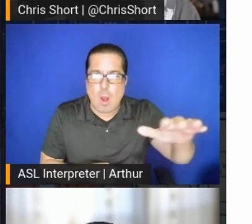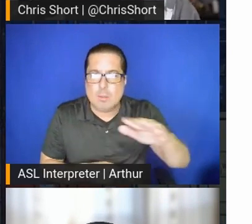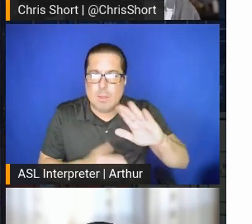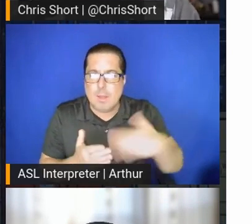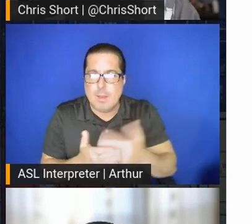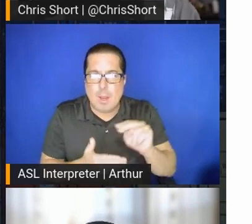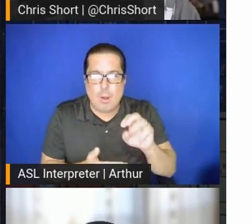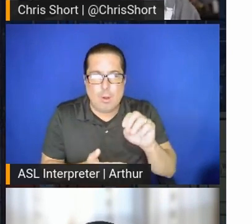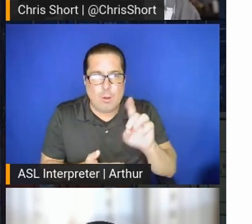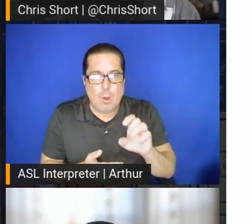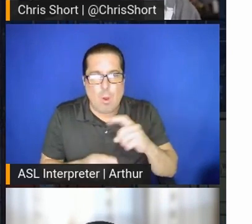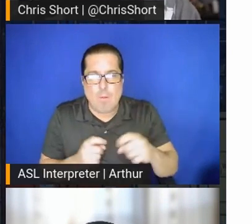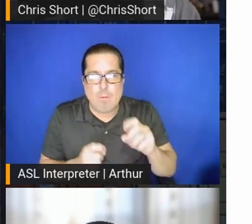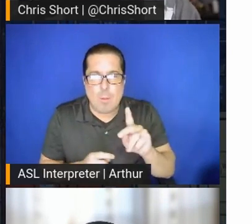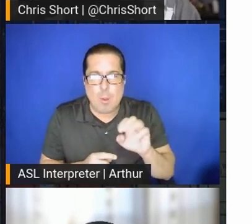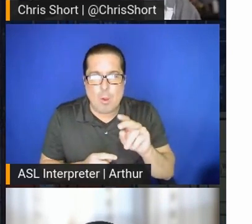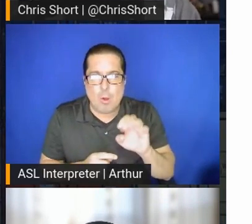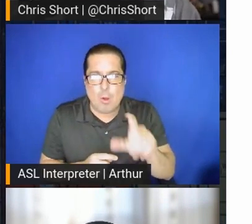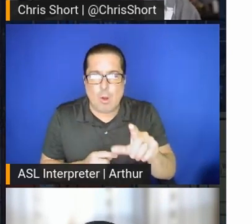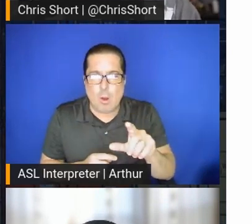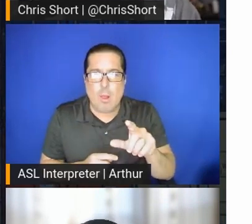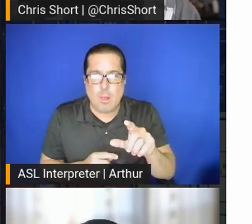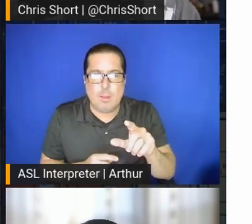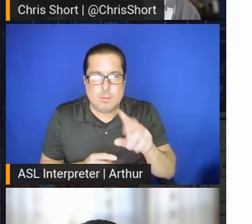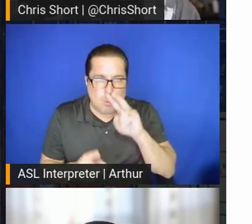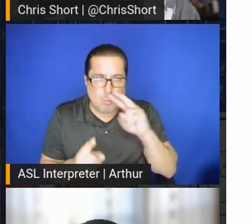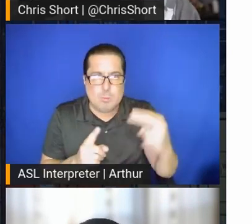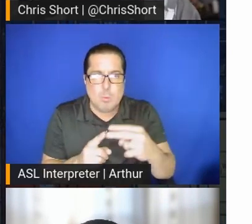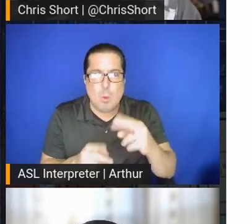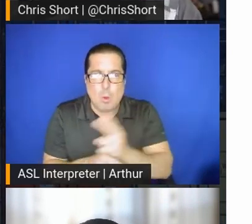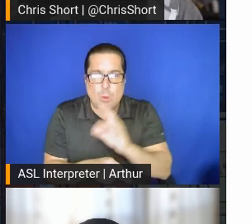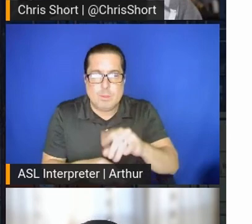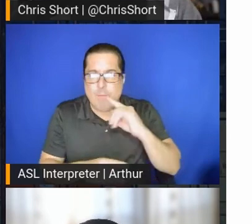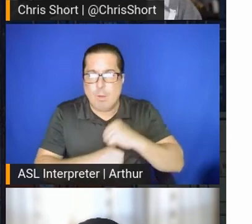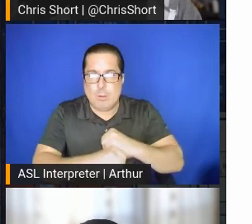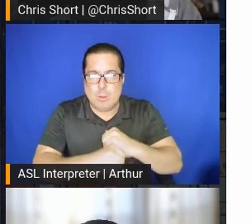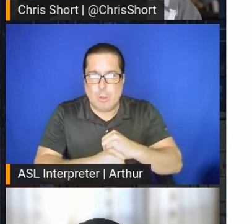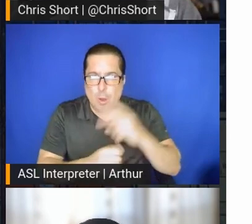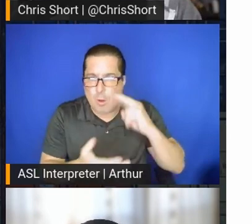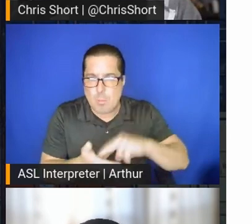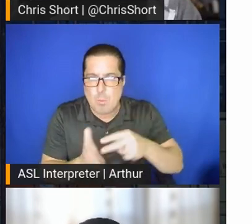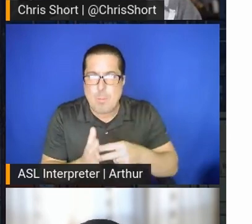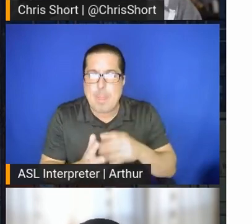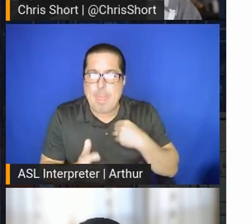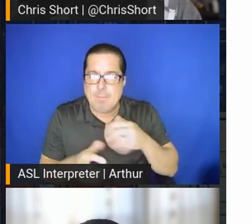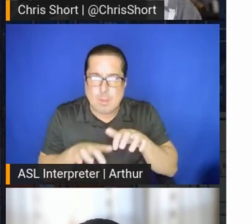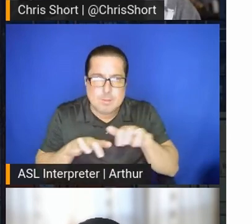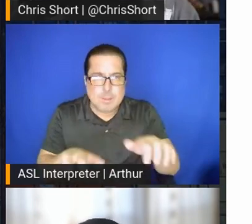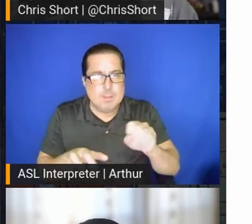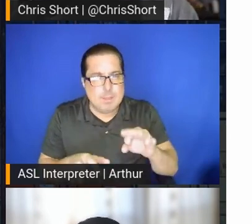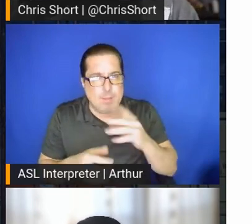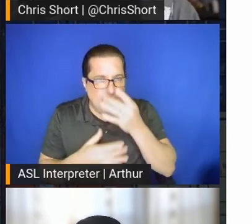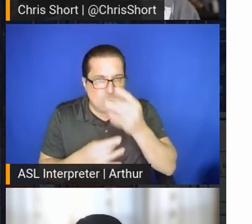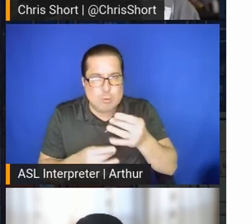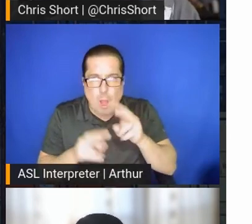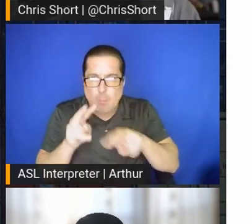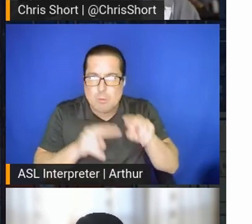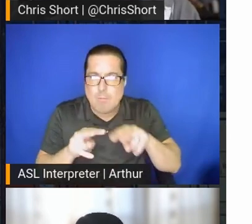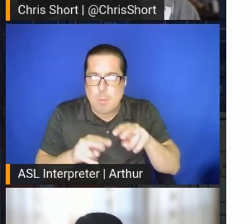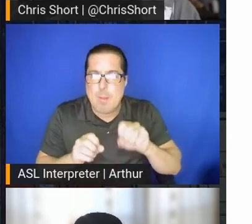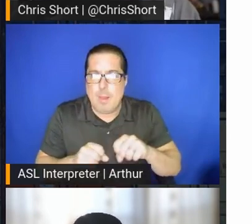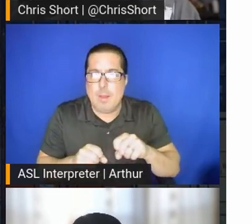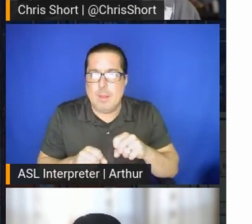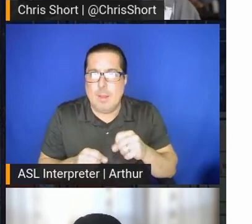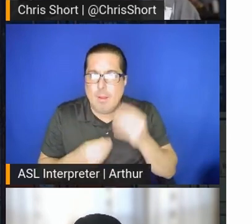the kernel's perspective, and we can use that for security purposes. We can get tons of really interesting observability information out of